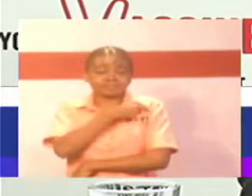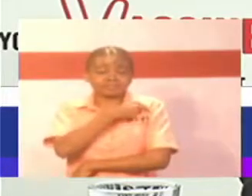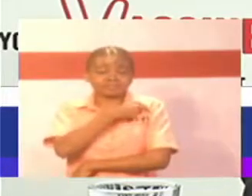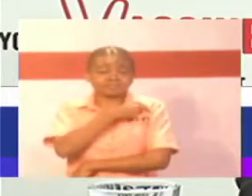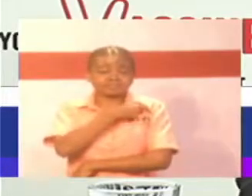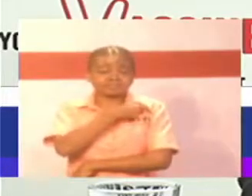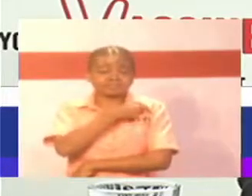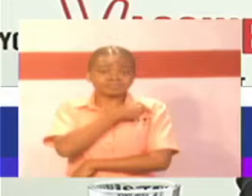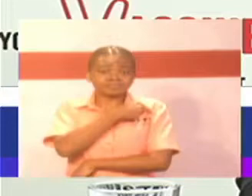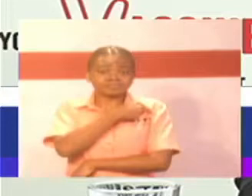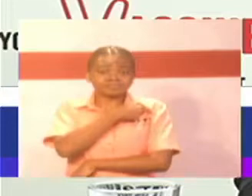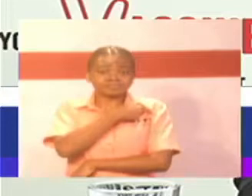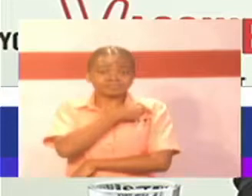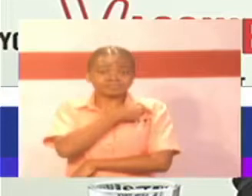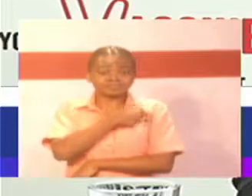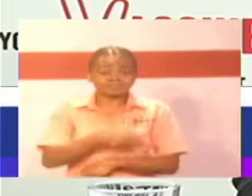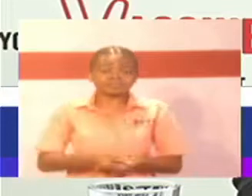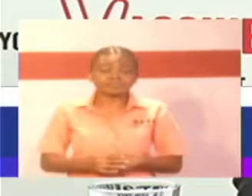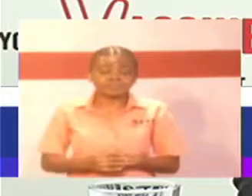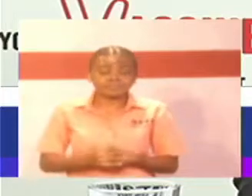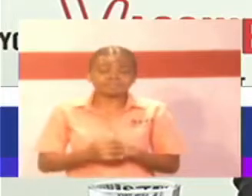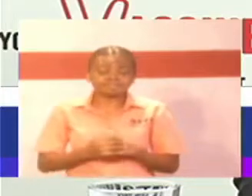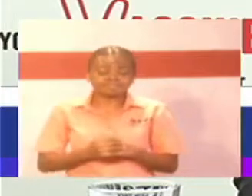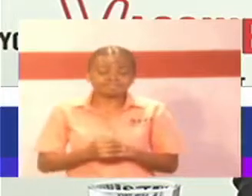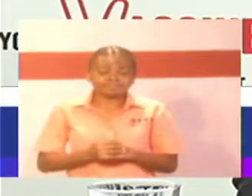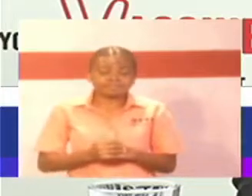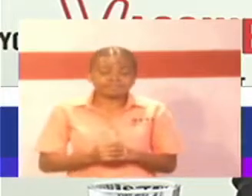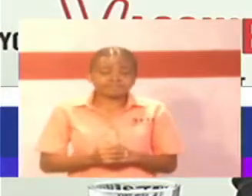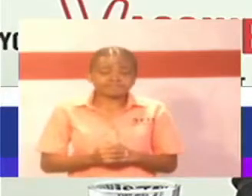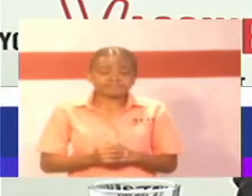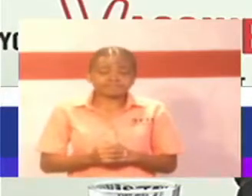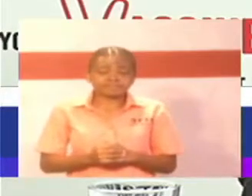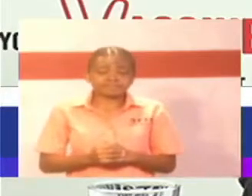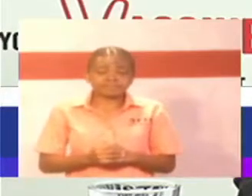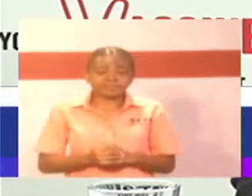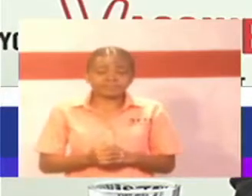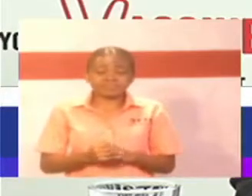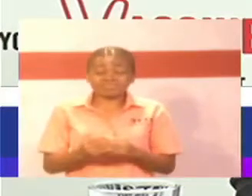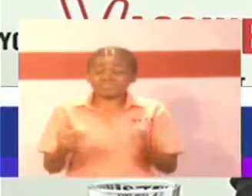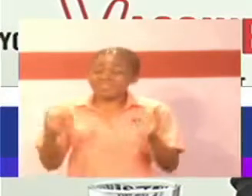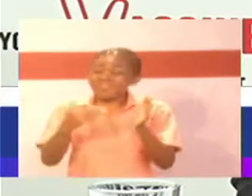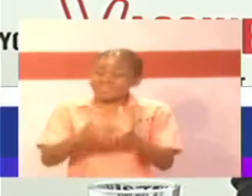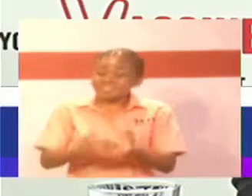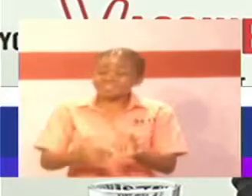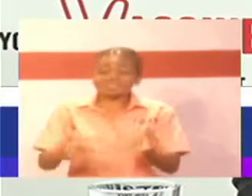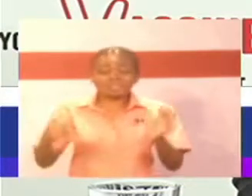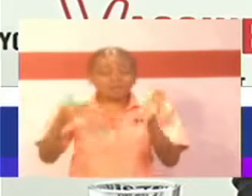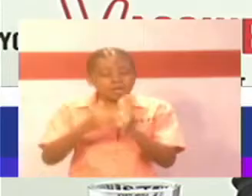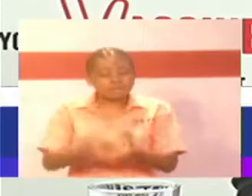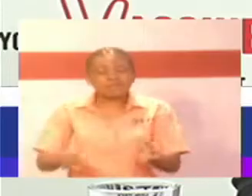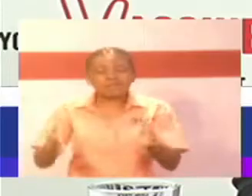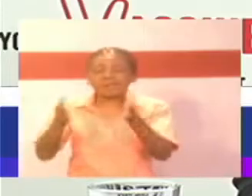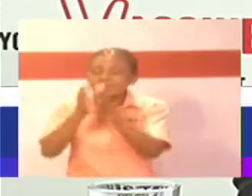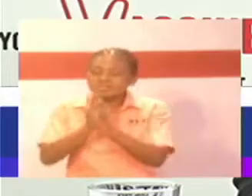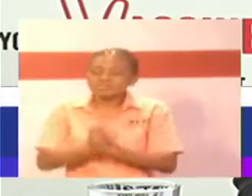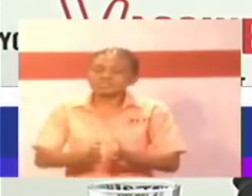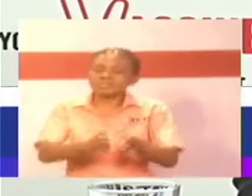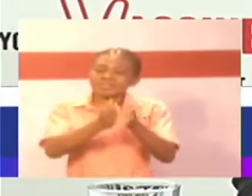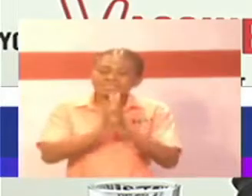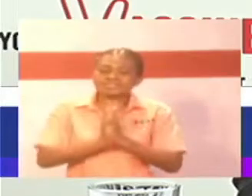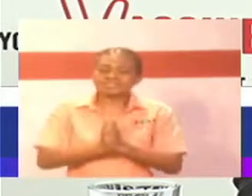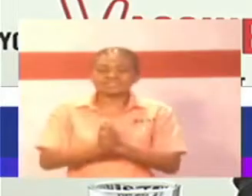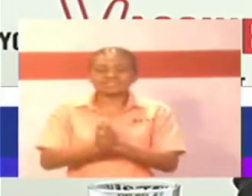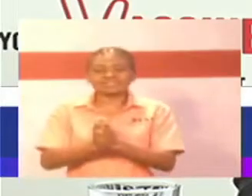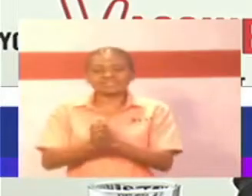the hospitals in our parallel healthcare system. I have repeatedly ask the population to not be prematurely